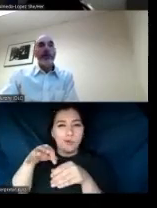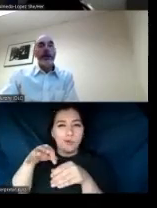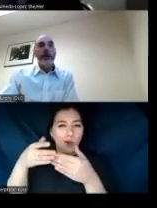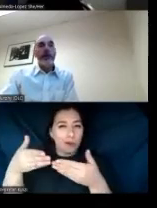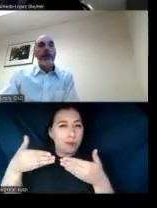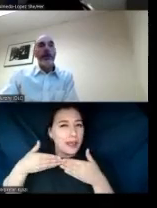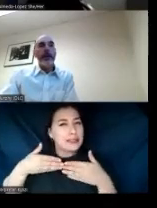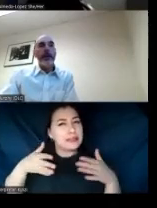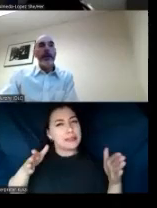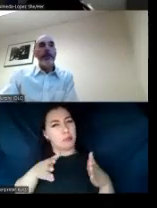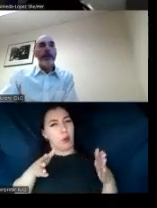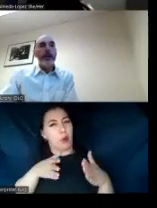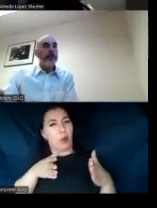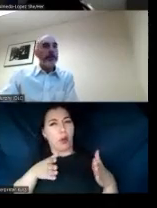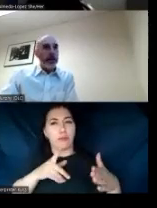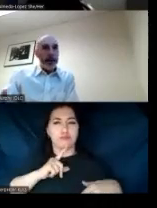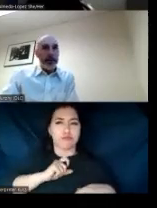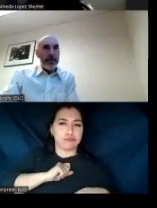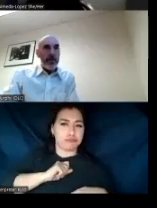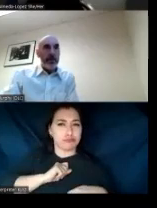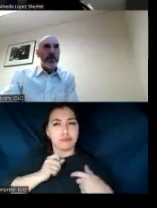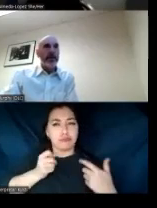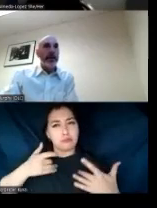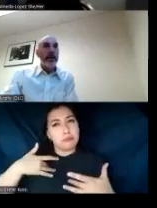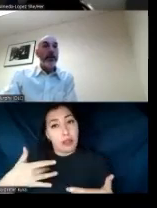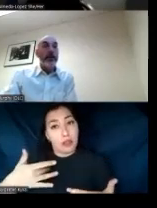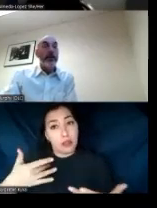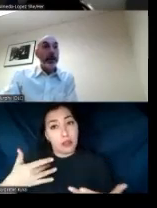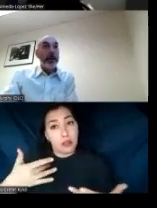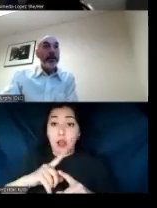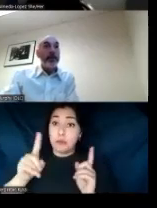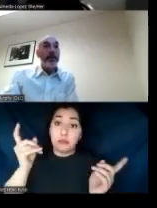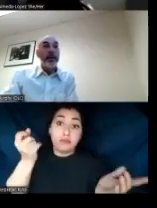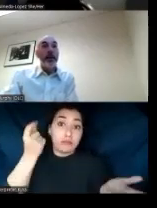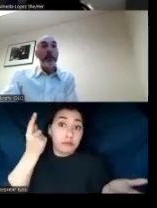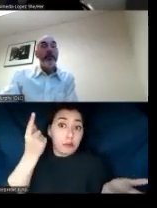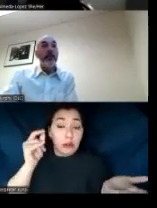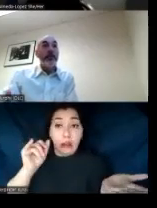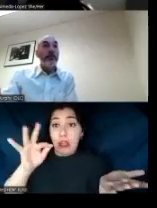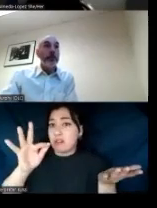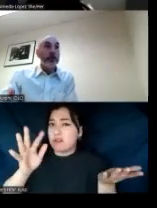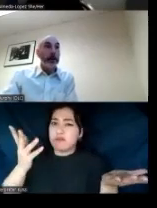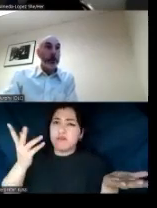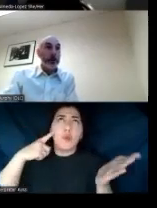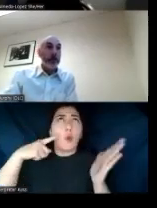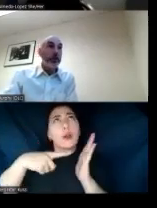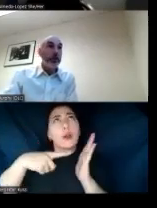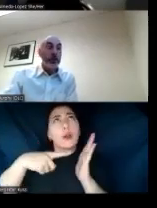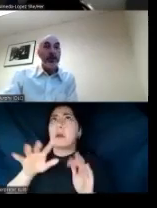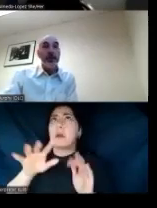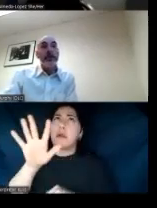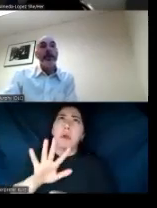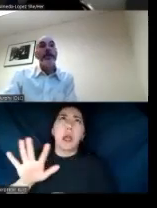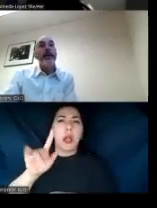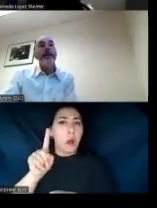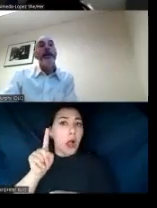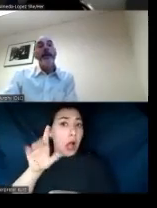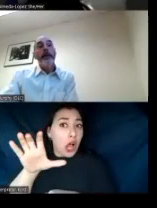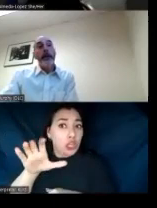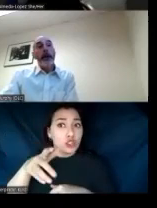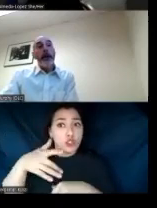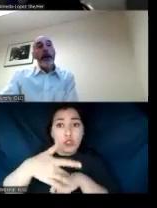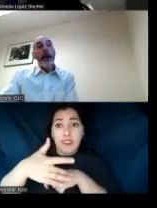parking area, but maybe if there are up to, say, 100 spaces for like a larger school or something like